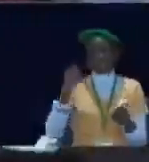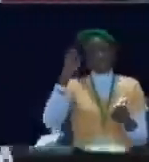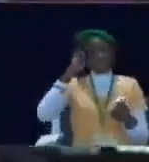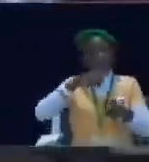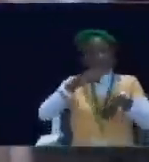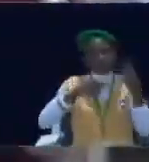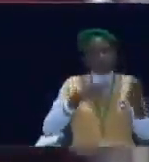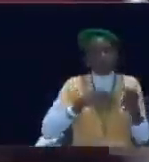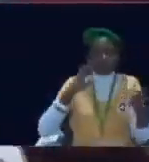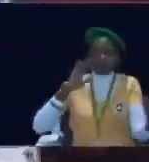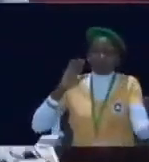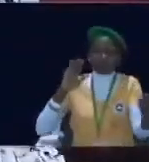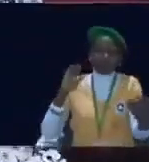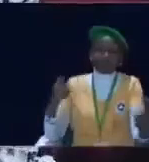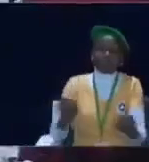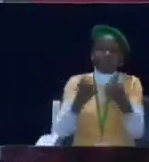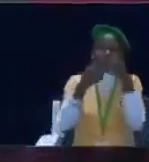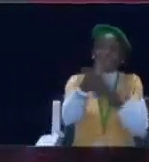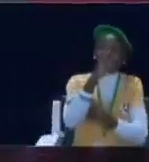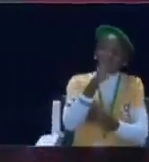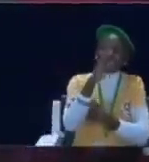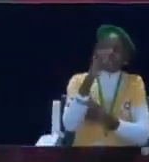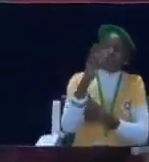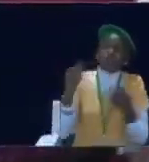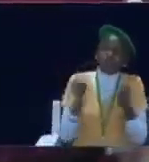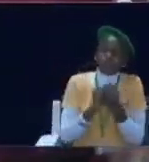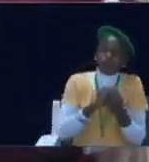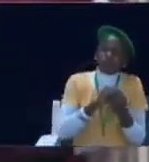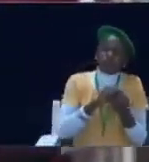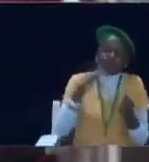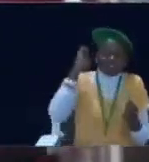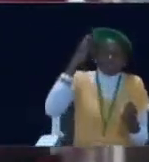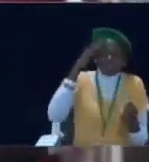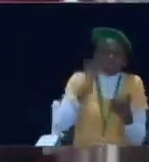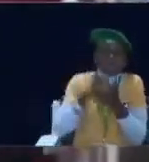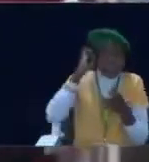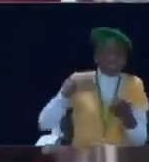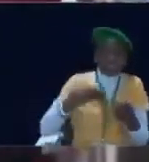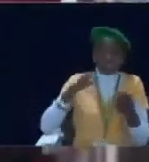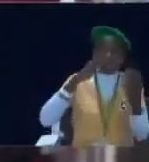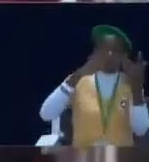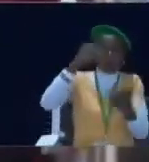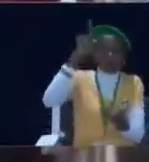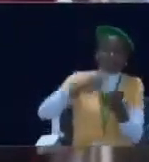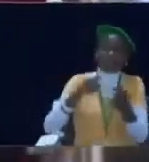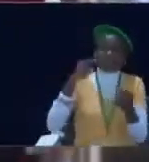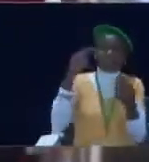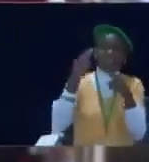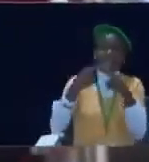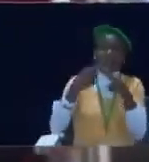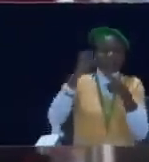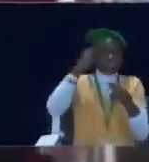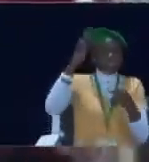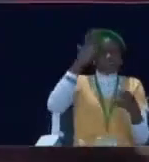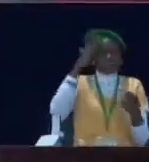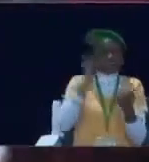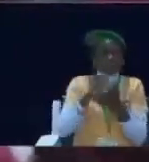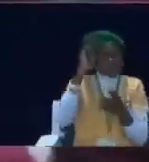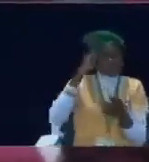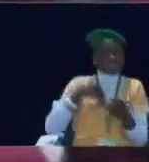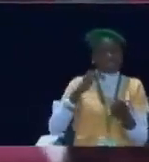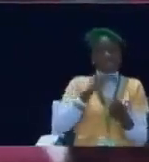went and faced God in spite of he knew that he has a hopeless name. He knew that he has